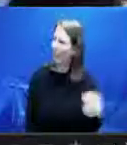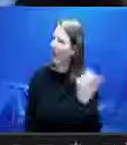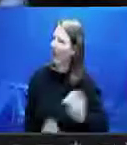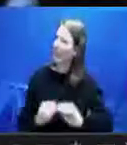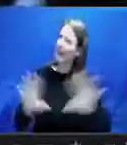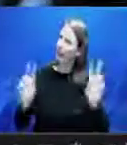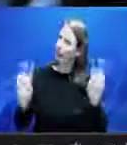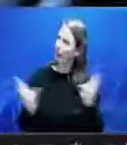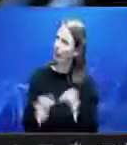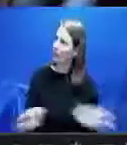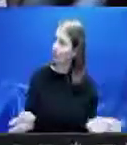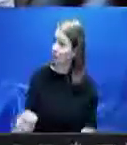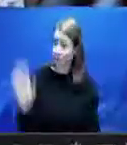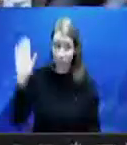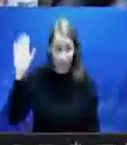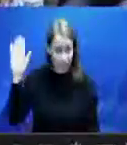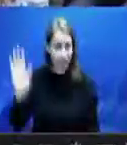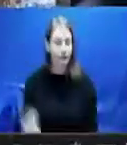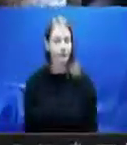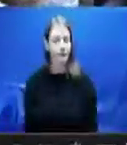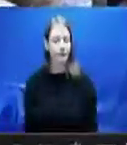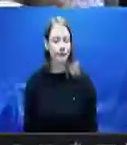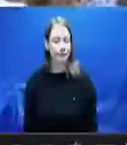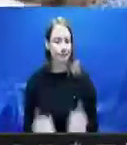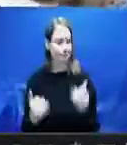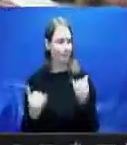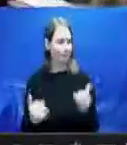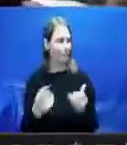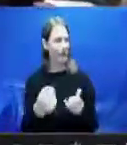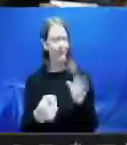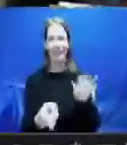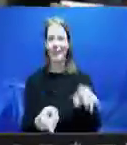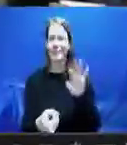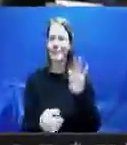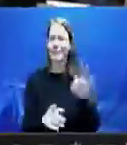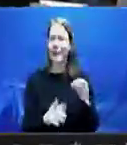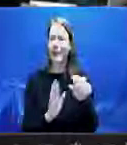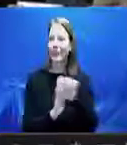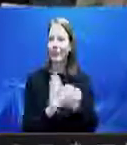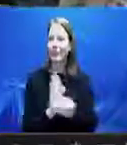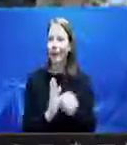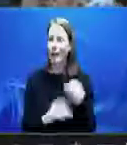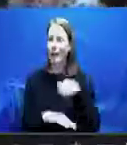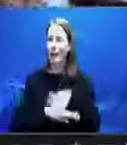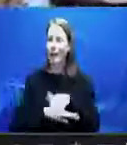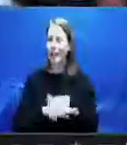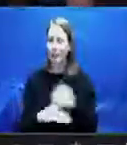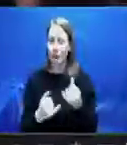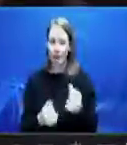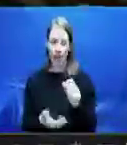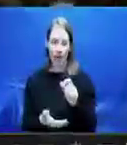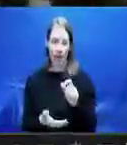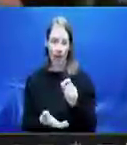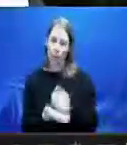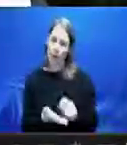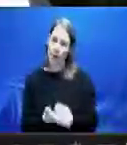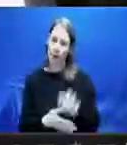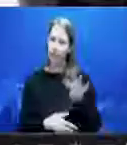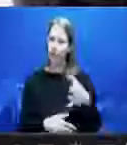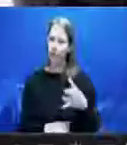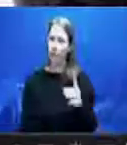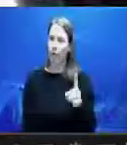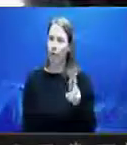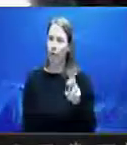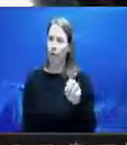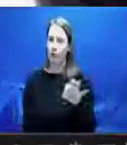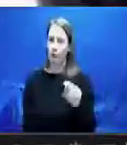in Danielle Ruggiero's 9th grade English class are working on the 4th draft of articles about recent events and issues at Hillcrest High School.